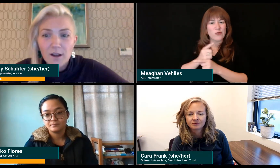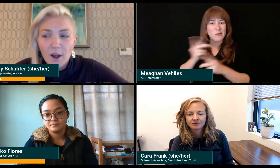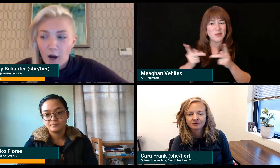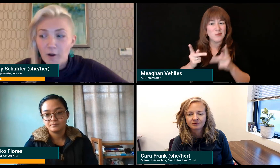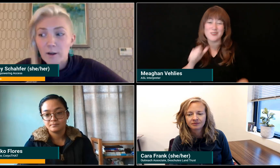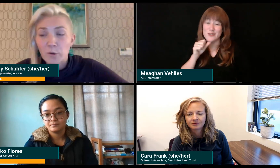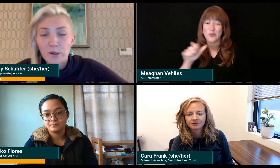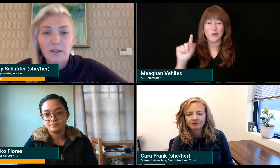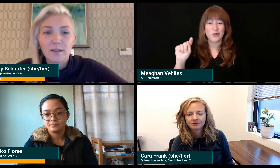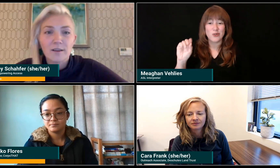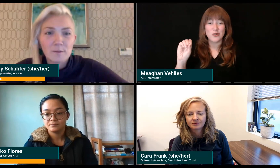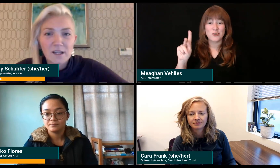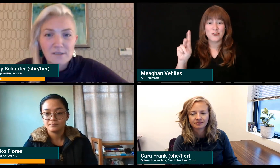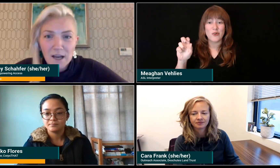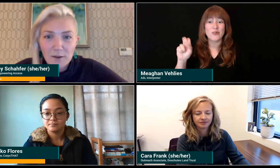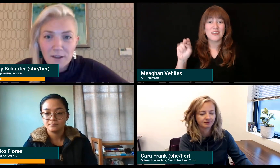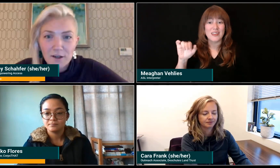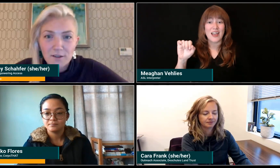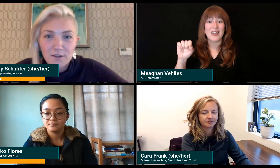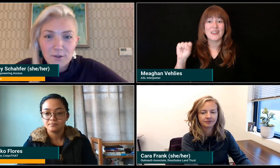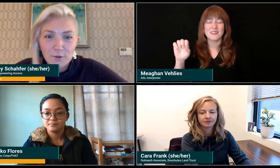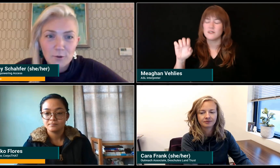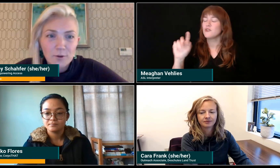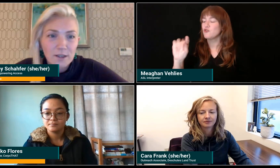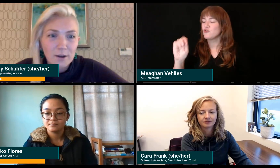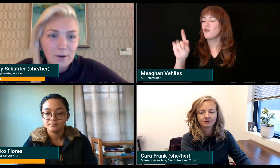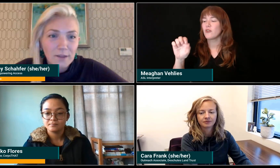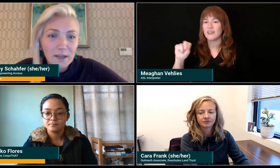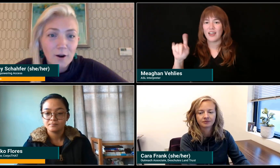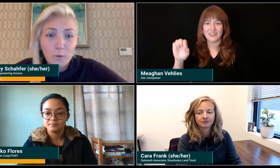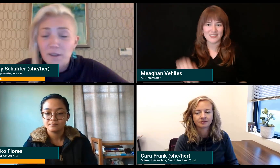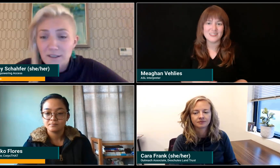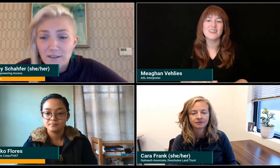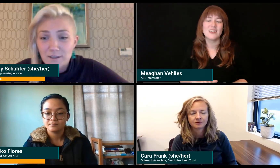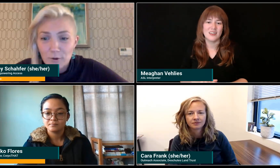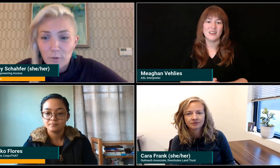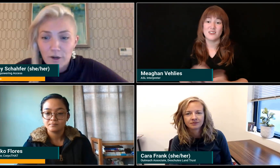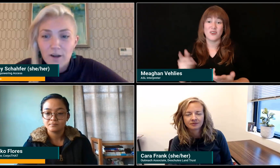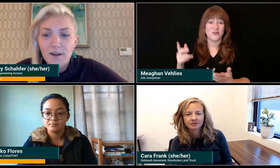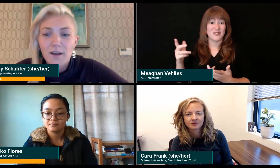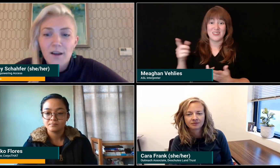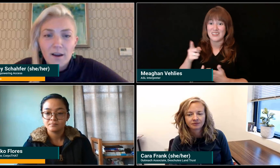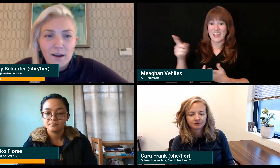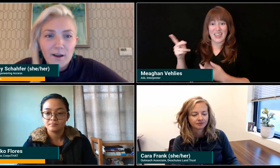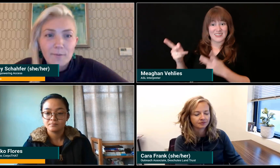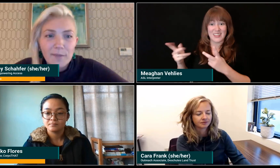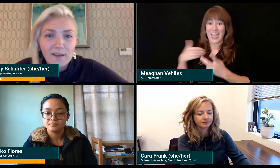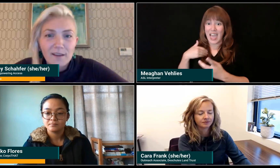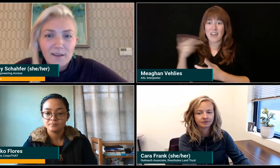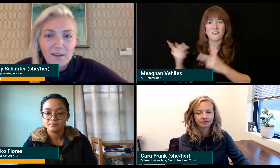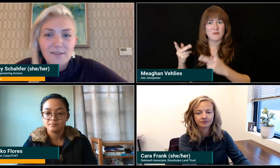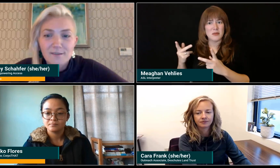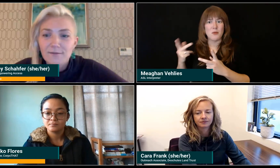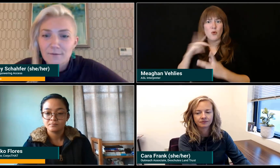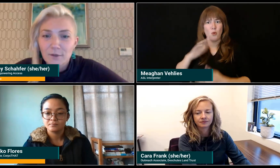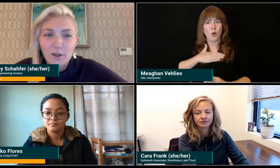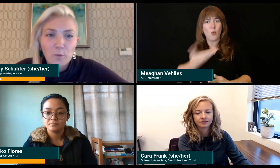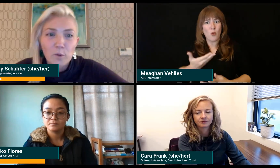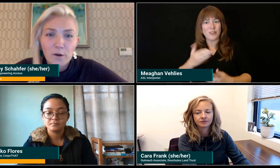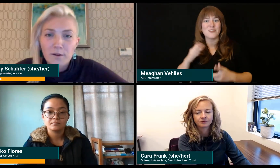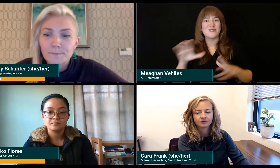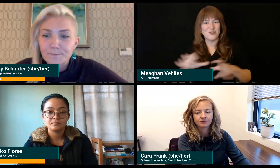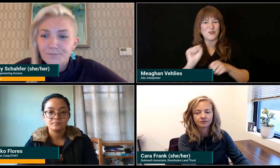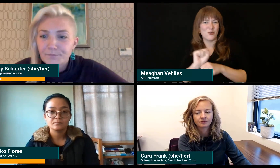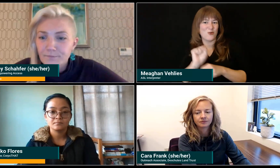are already putting themselves out there to, that are willing to do the work. I think that's